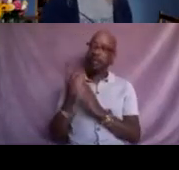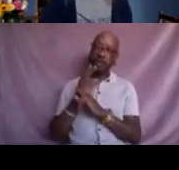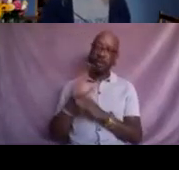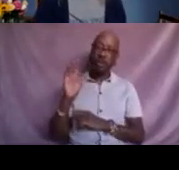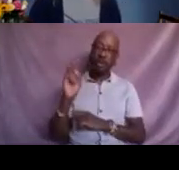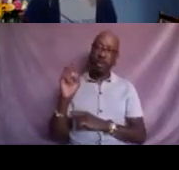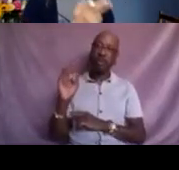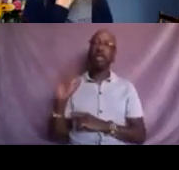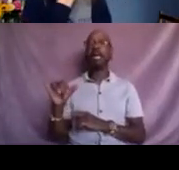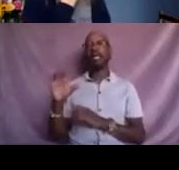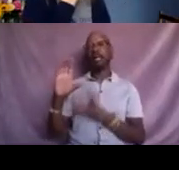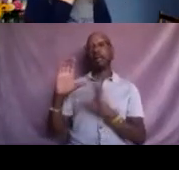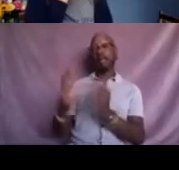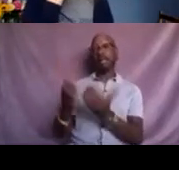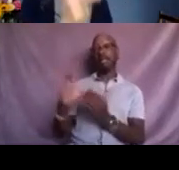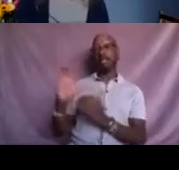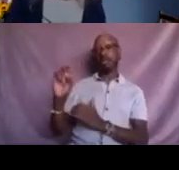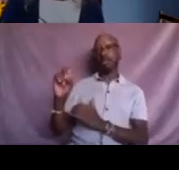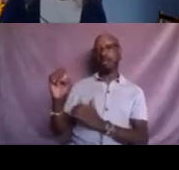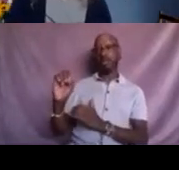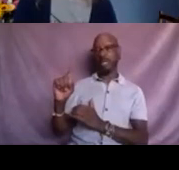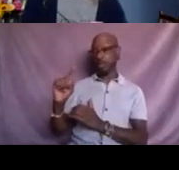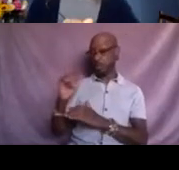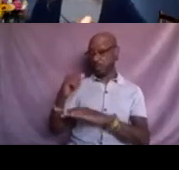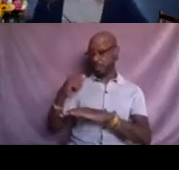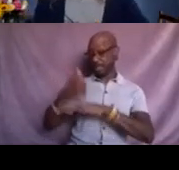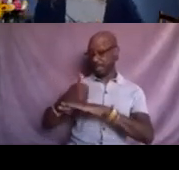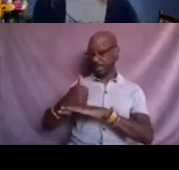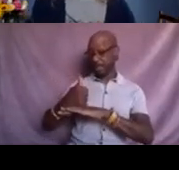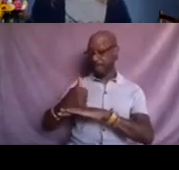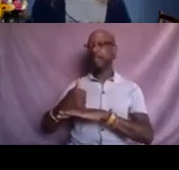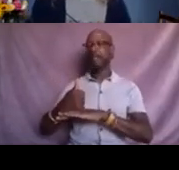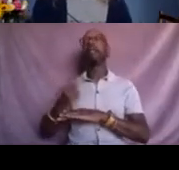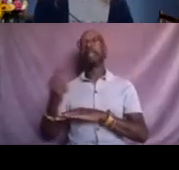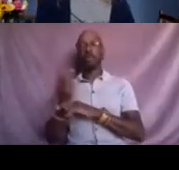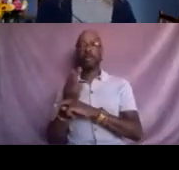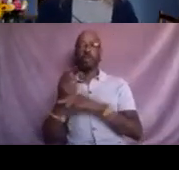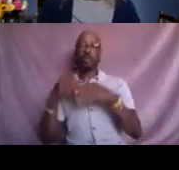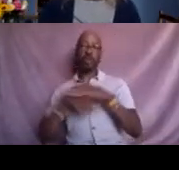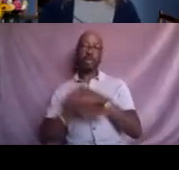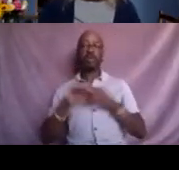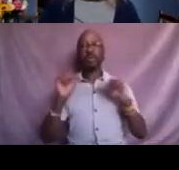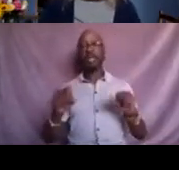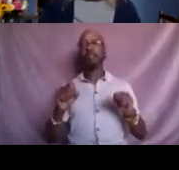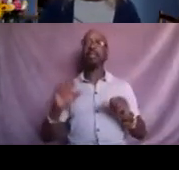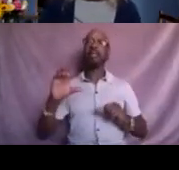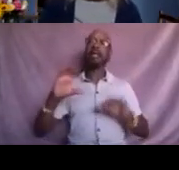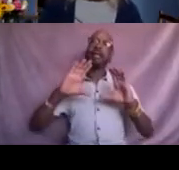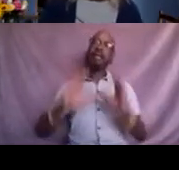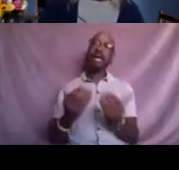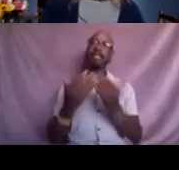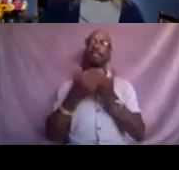that class code that you reset and gave a new code to is that code they would enter. So it can actually be a classroom activity, right?